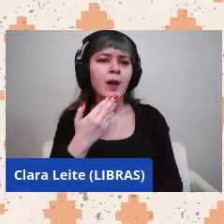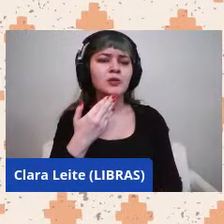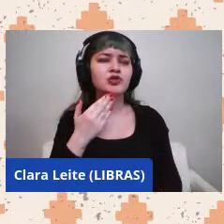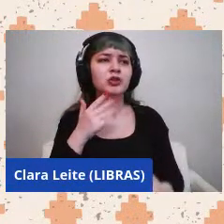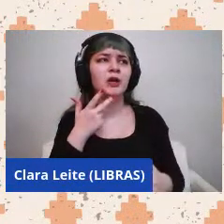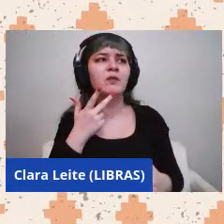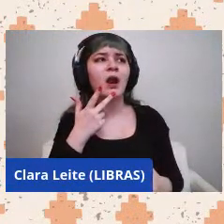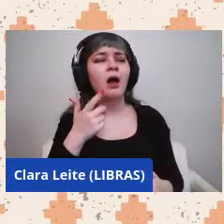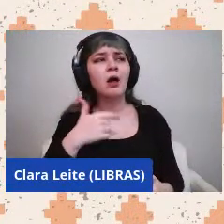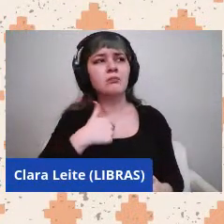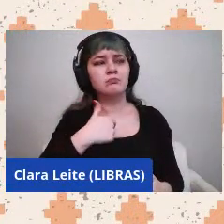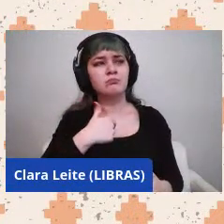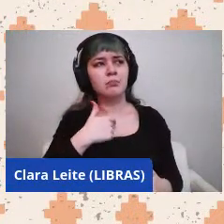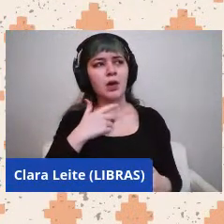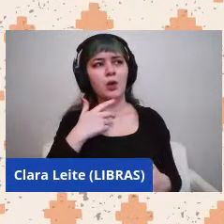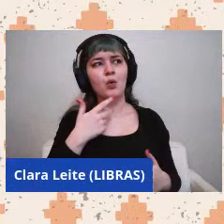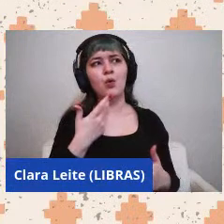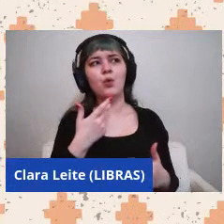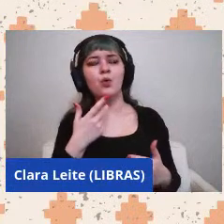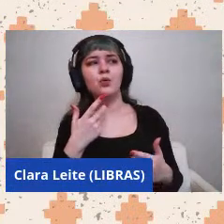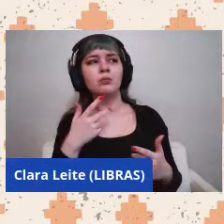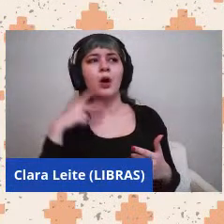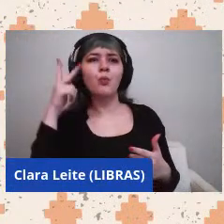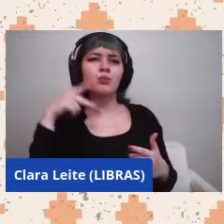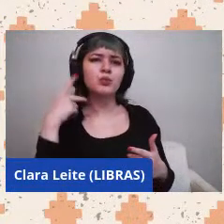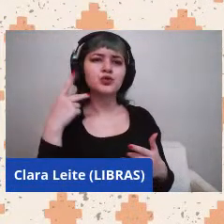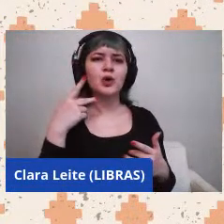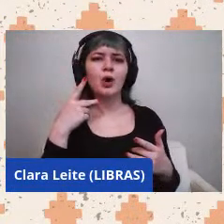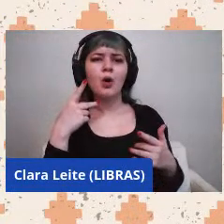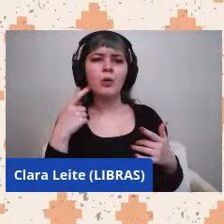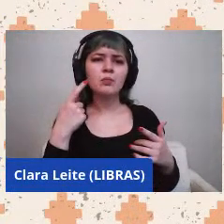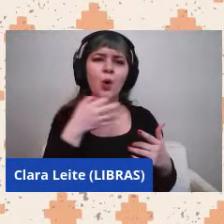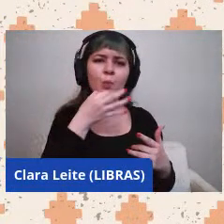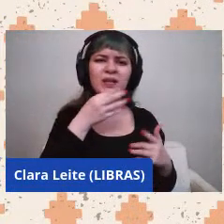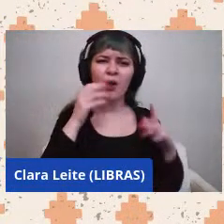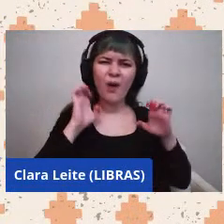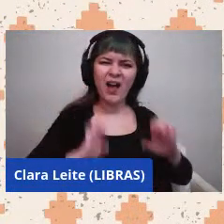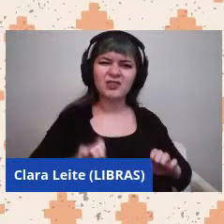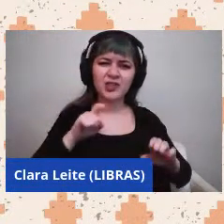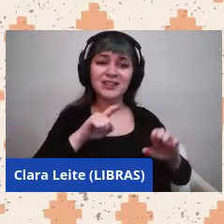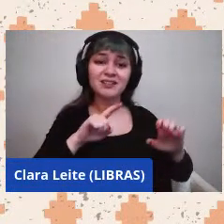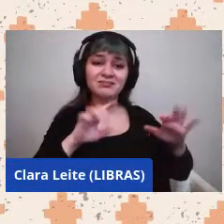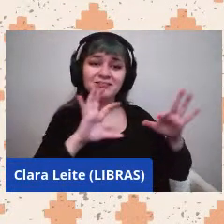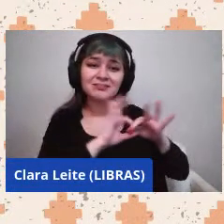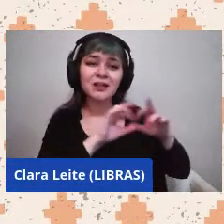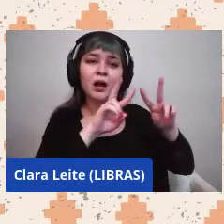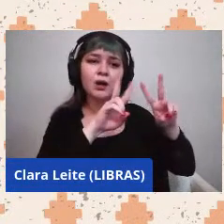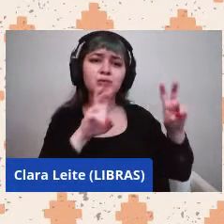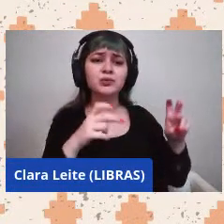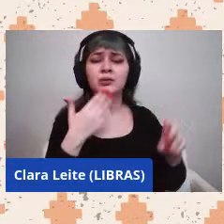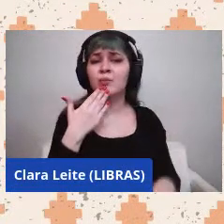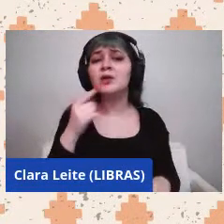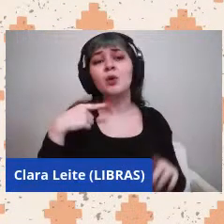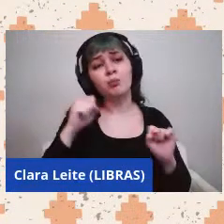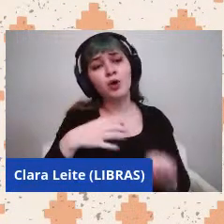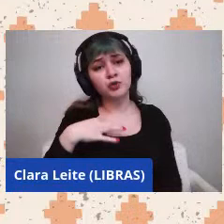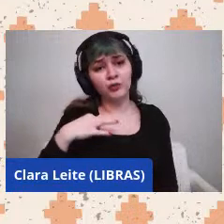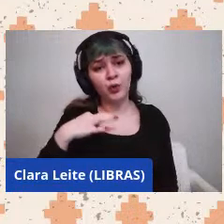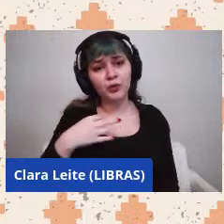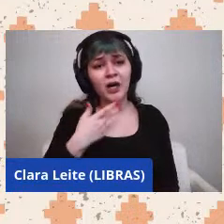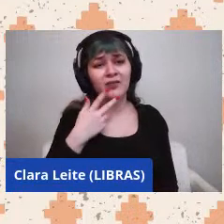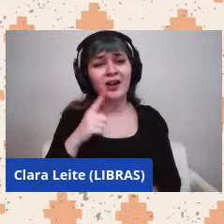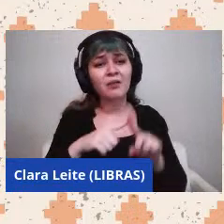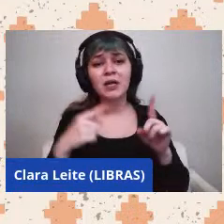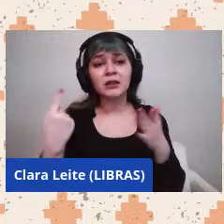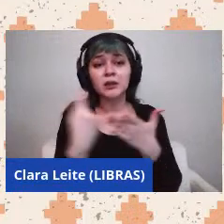own sort of political or ethical position in relation to that topic. We're often not asked for it. We might volunteer it, but we're often not asked for